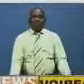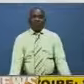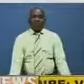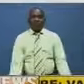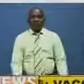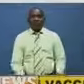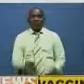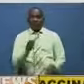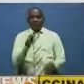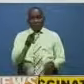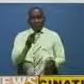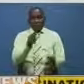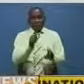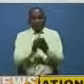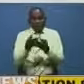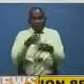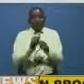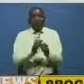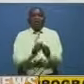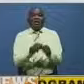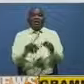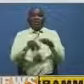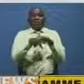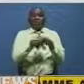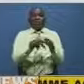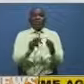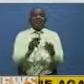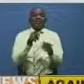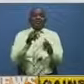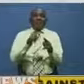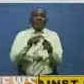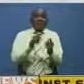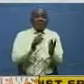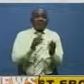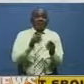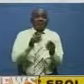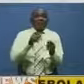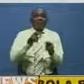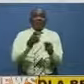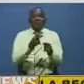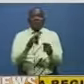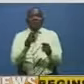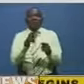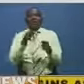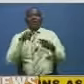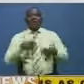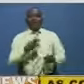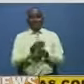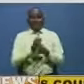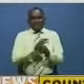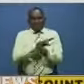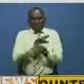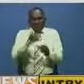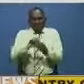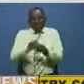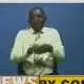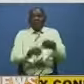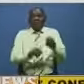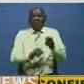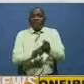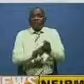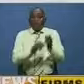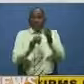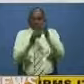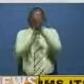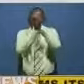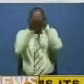This network of primary, secondary, and tertiary healthcare facilities will form the backbone of the vision